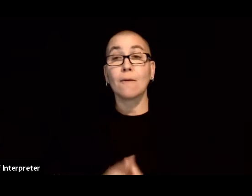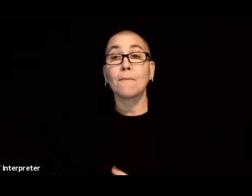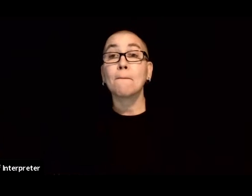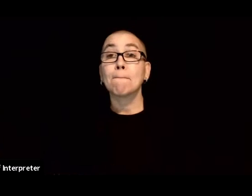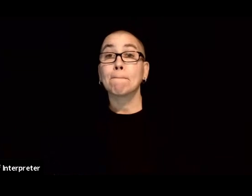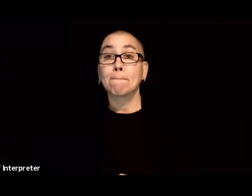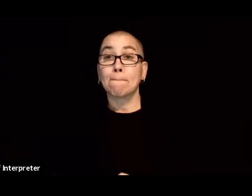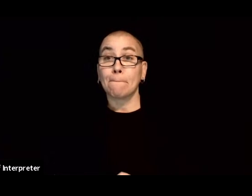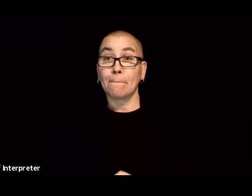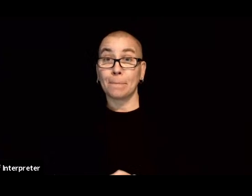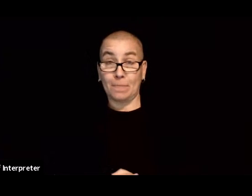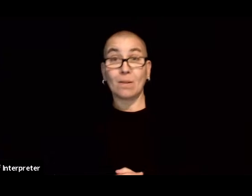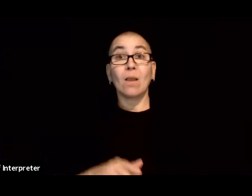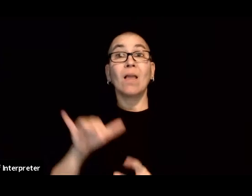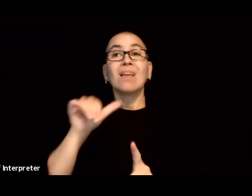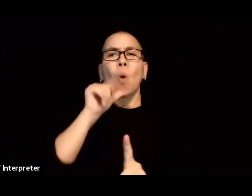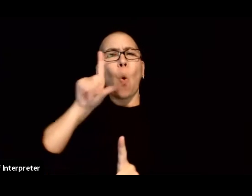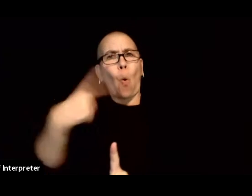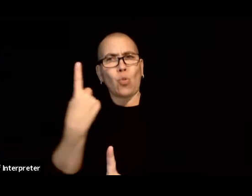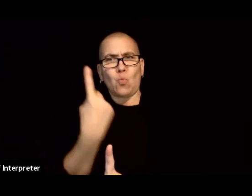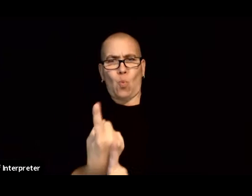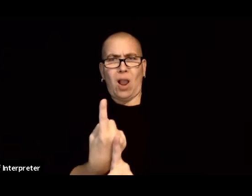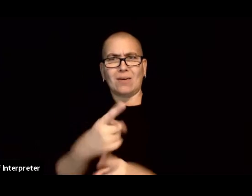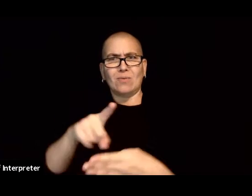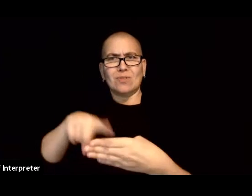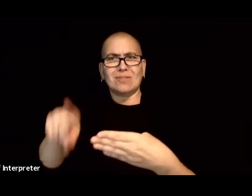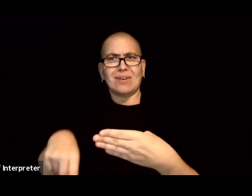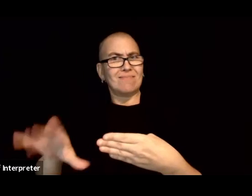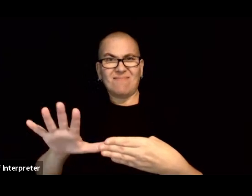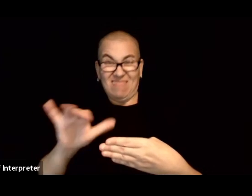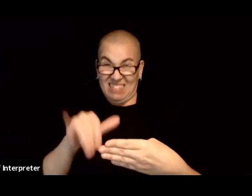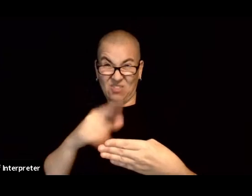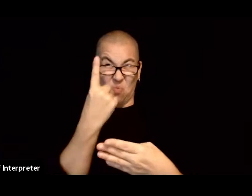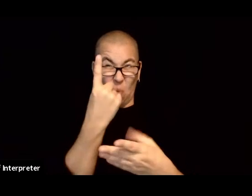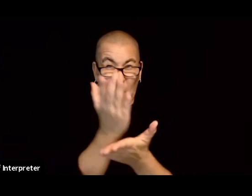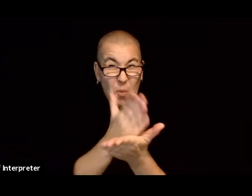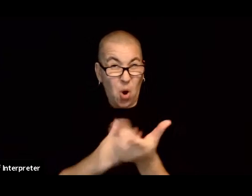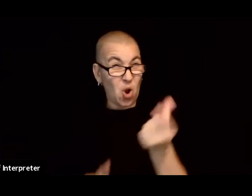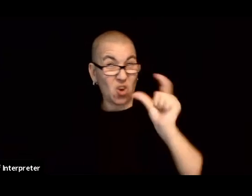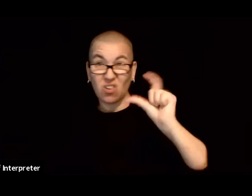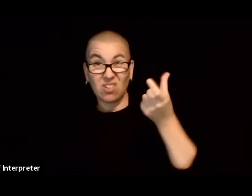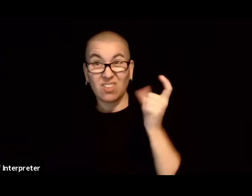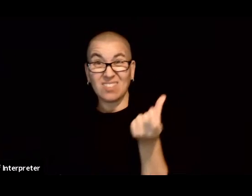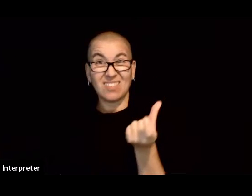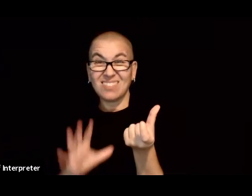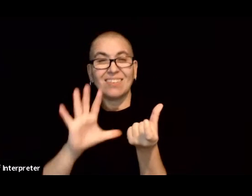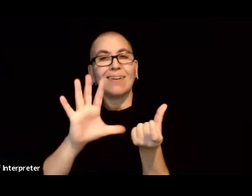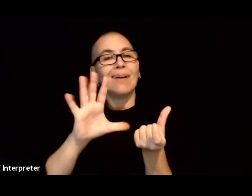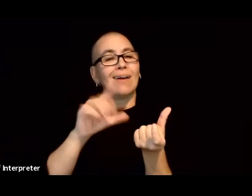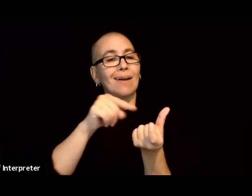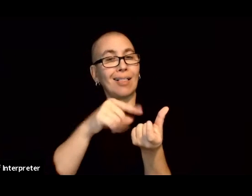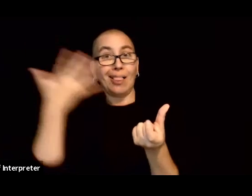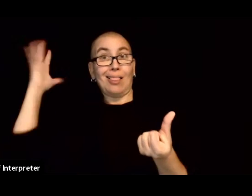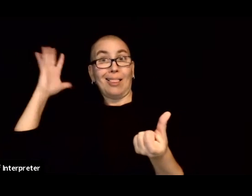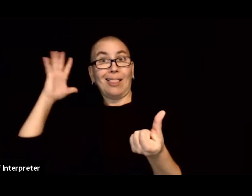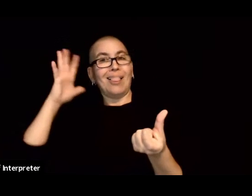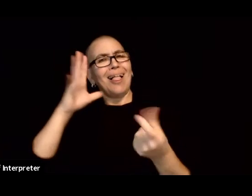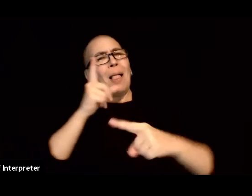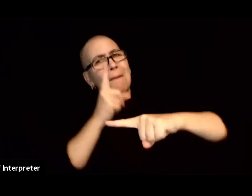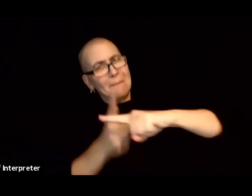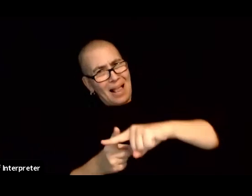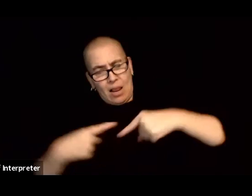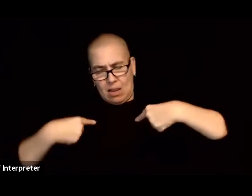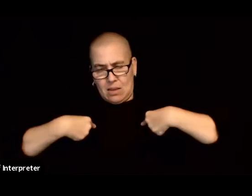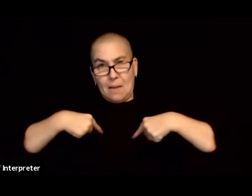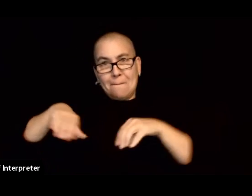story. Folks really then need to act accordingly. We need people to get tested when they're feeling sick. We